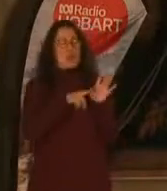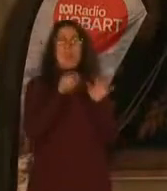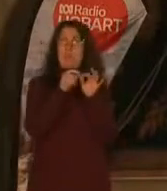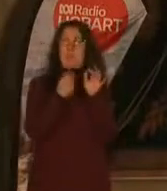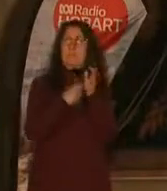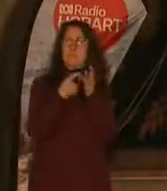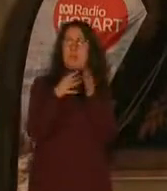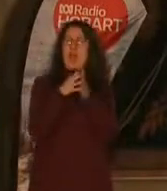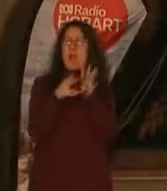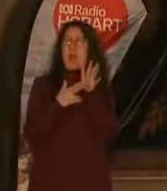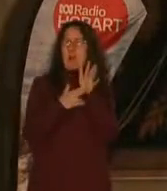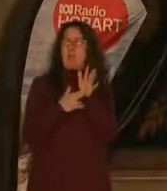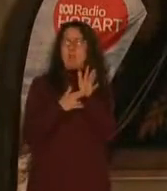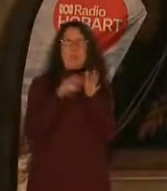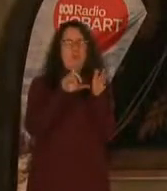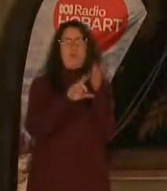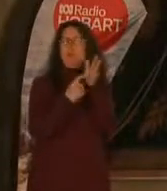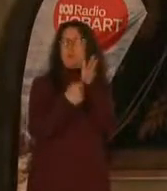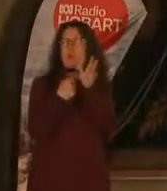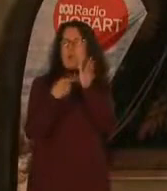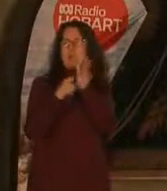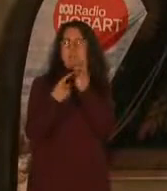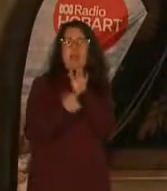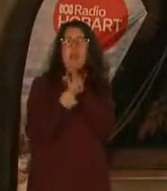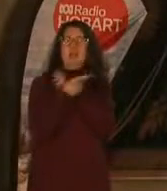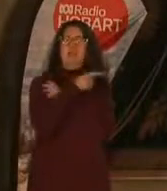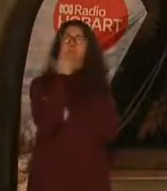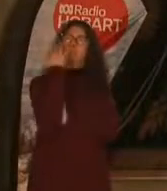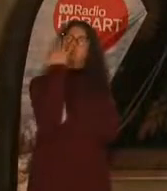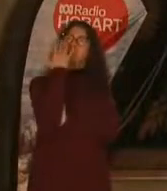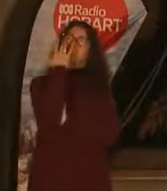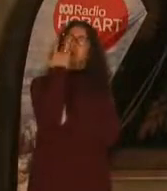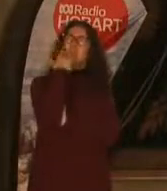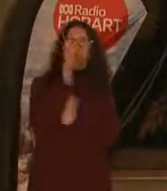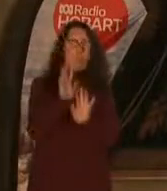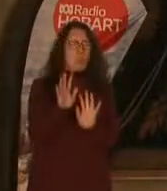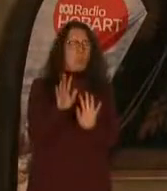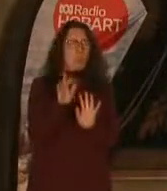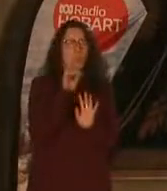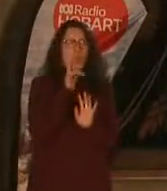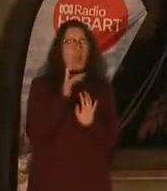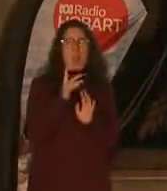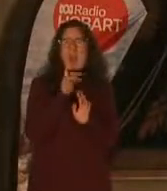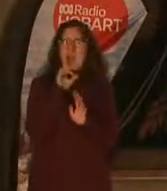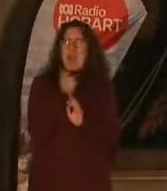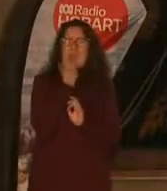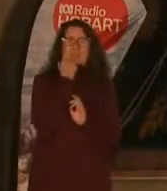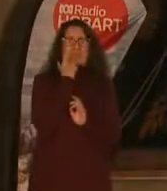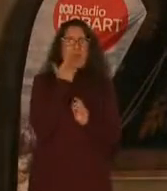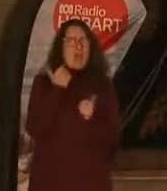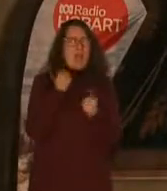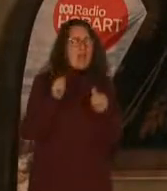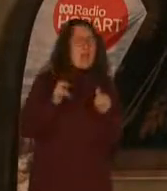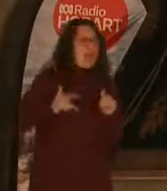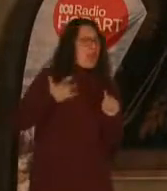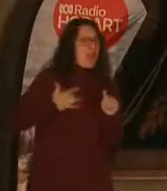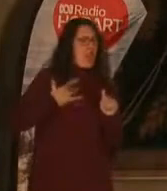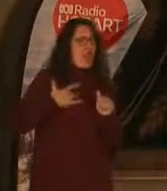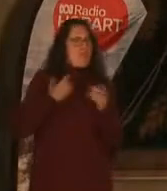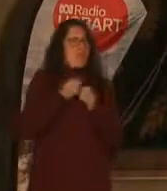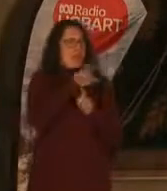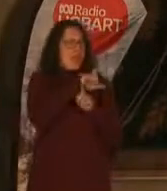decided wouldn't it be fantastic if we could revive this cultural knowledge through accessing and using the collection and